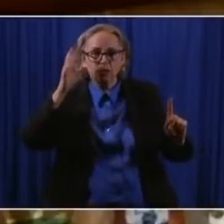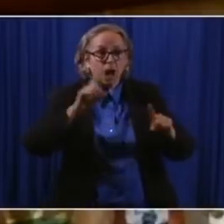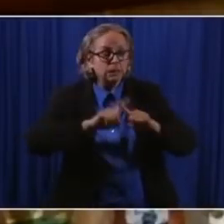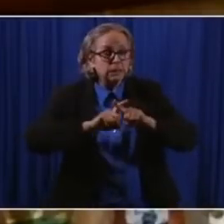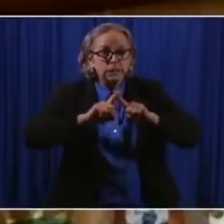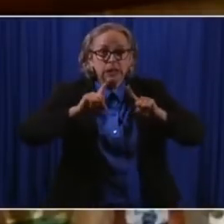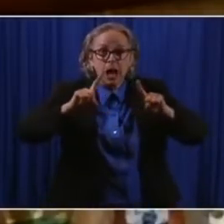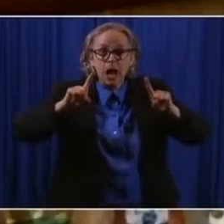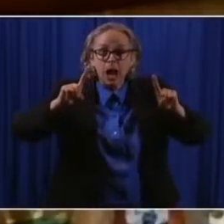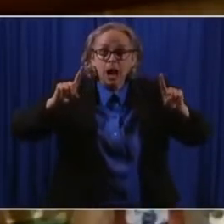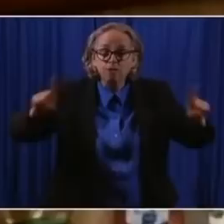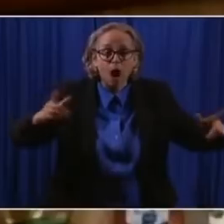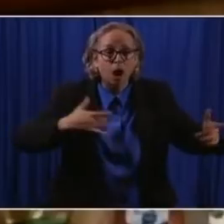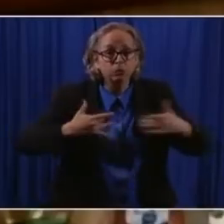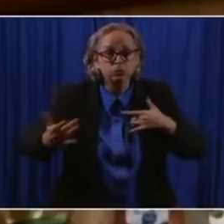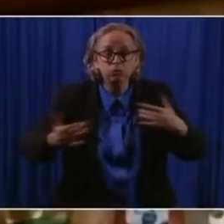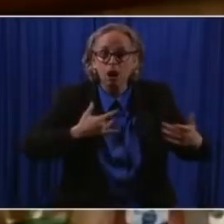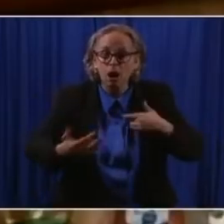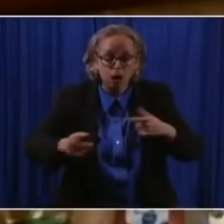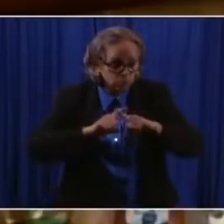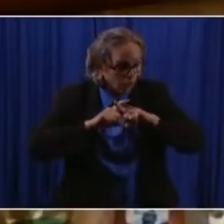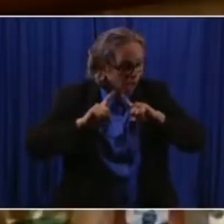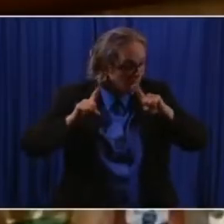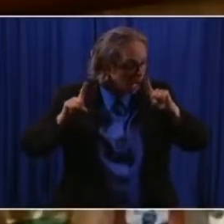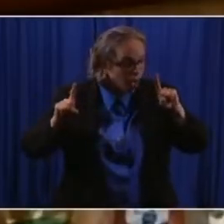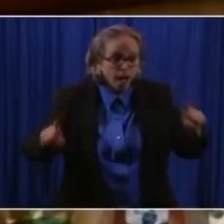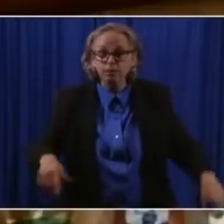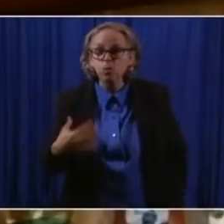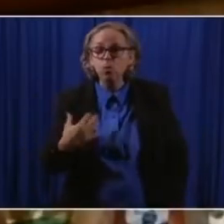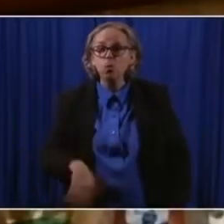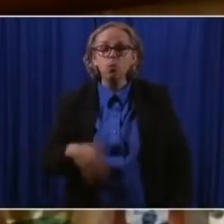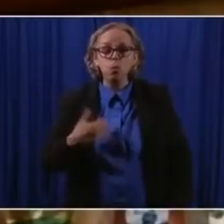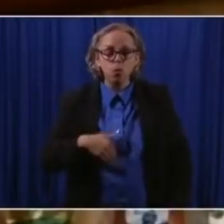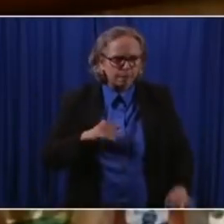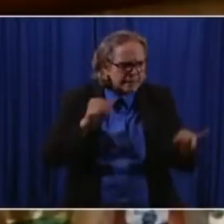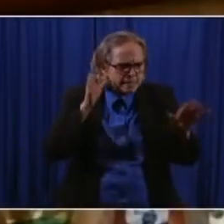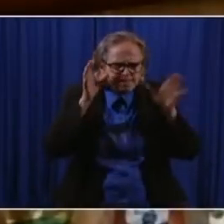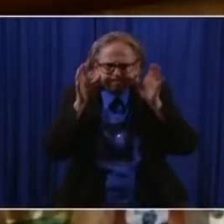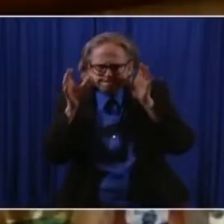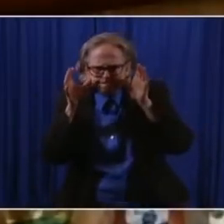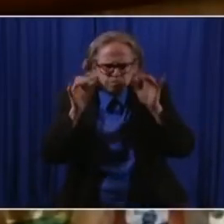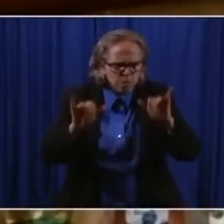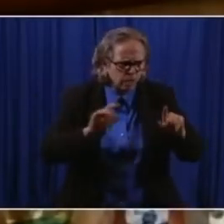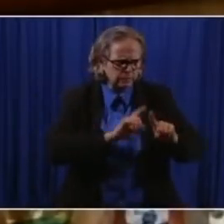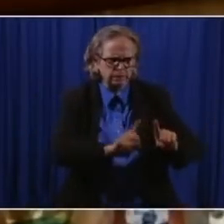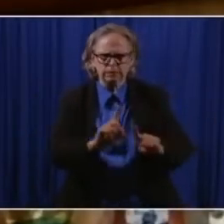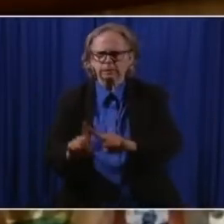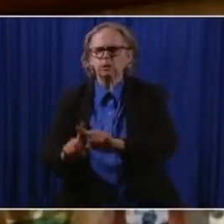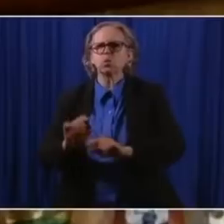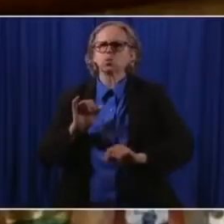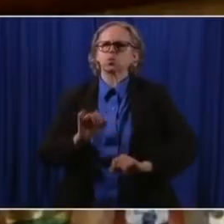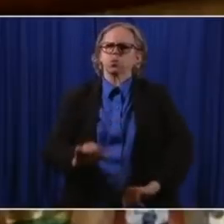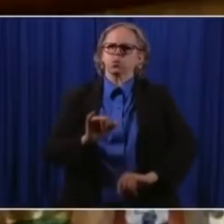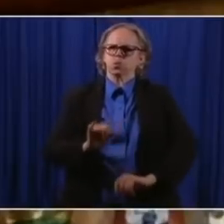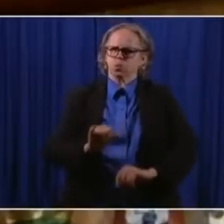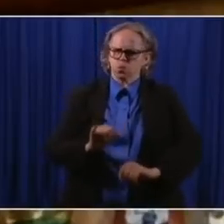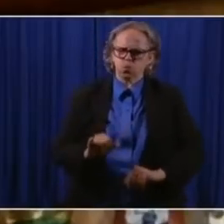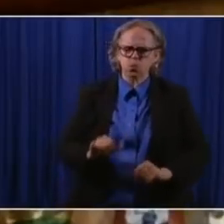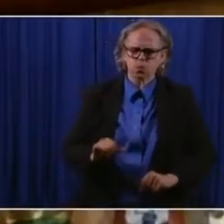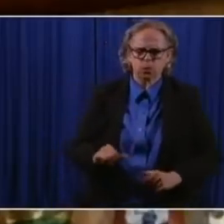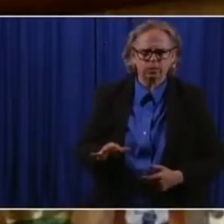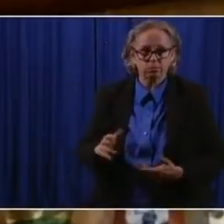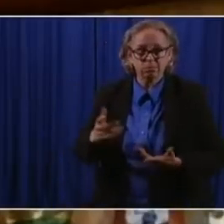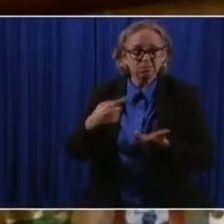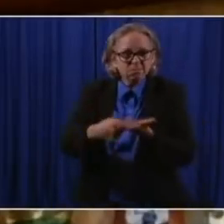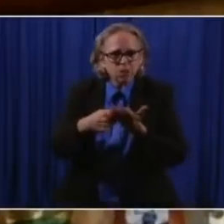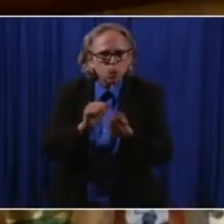school district. So after we heard concerns and listened carefully, we engaged with our faculty and our